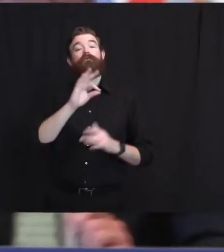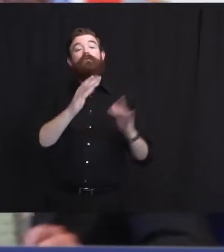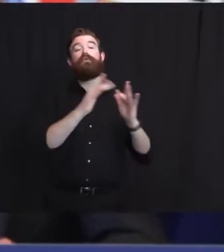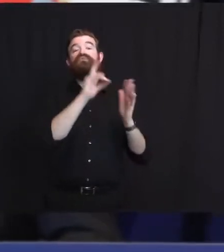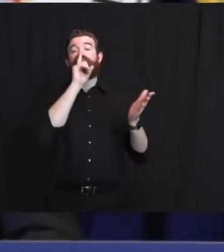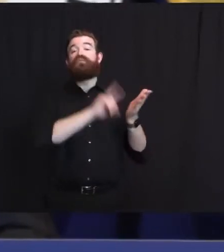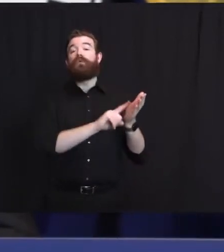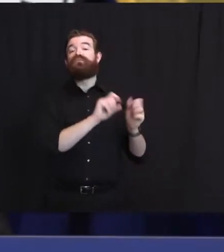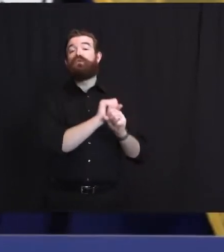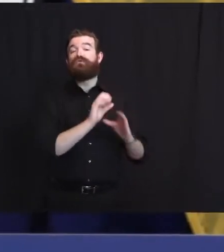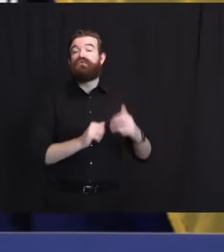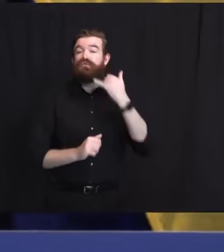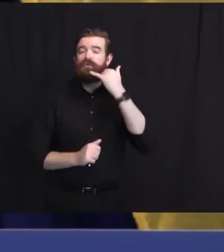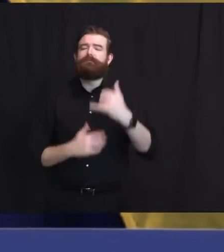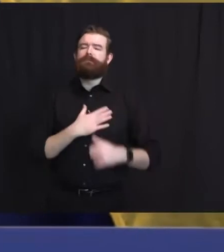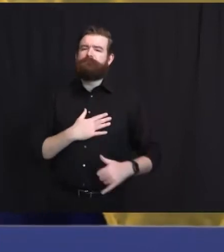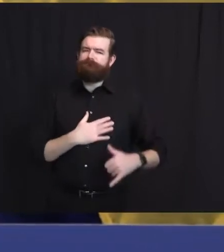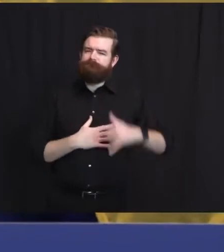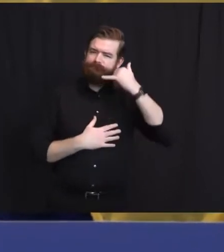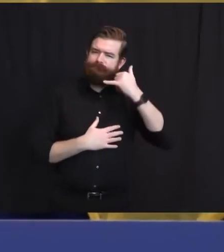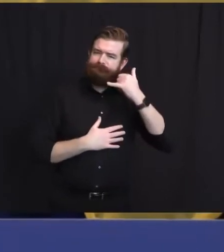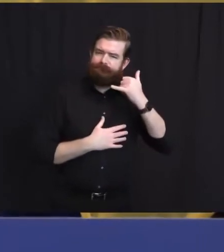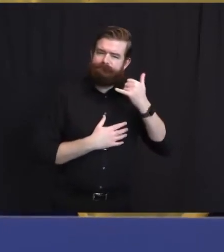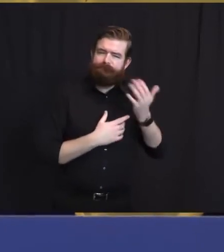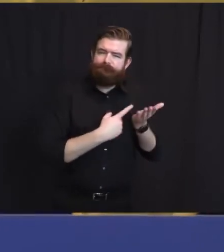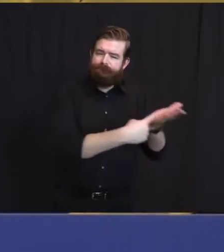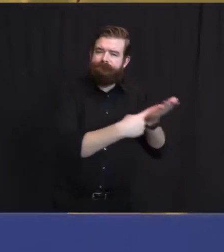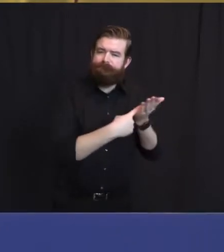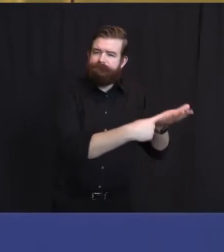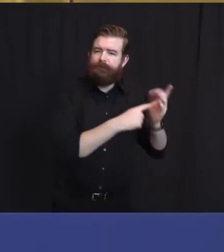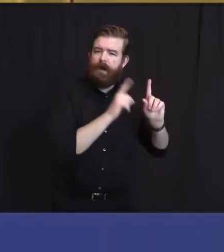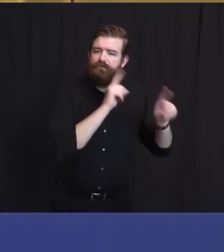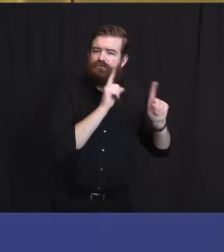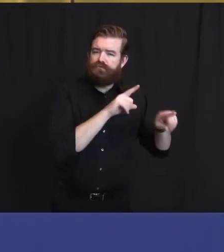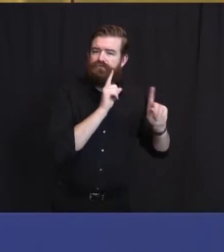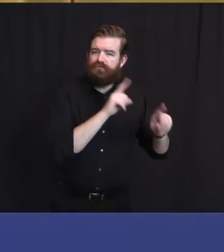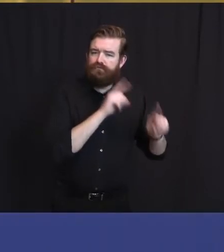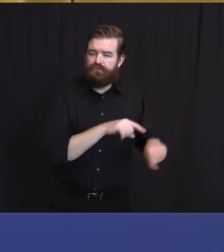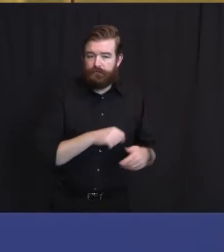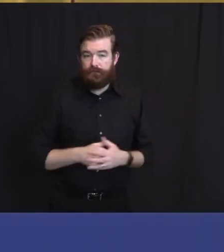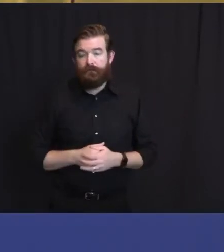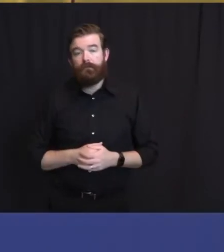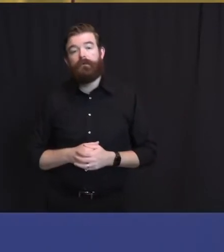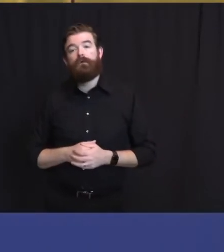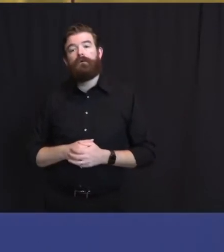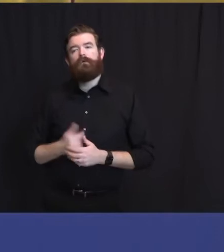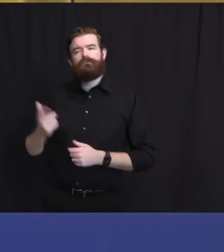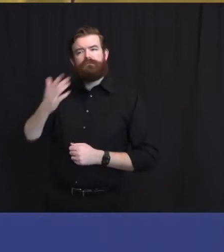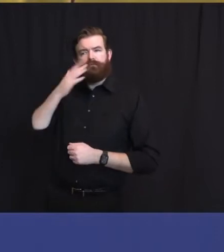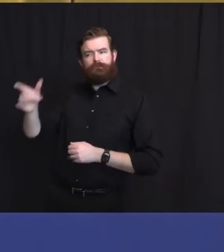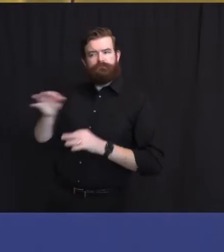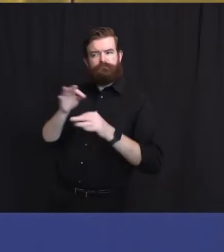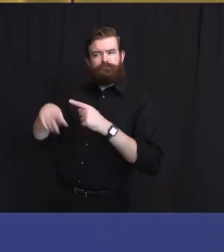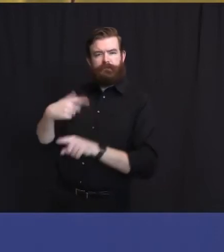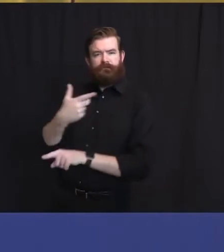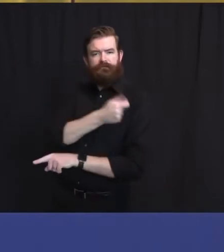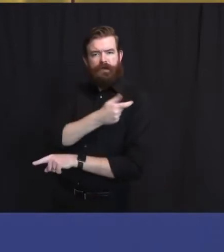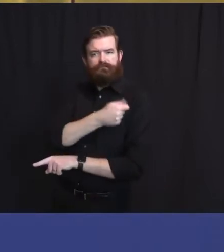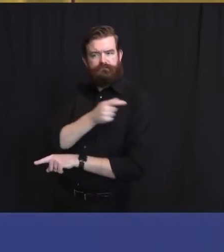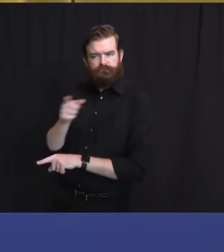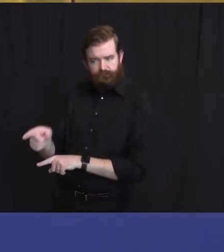as always, for everything, but in particular, two things. One is the deep dive on vaccines. And again, we've got a White